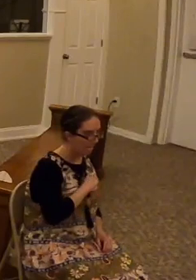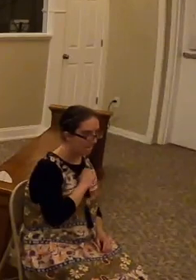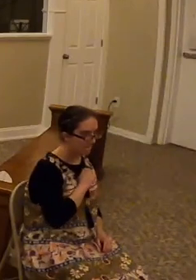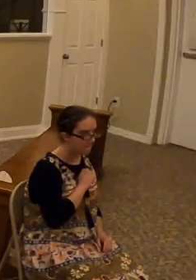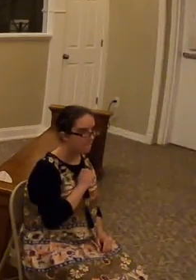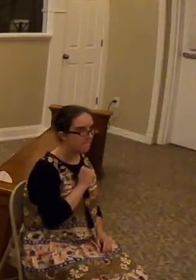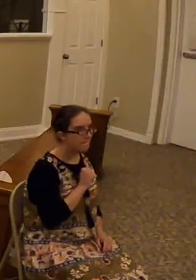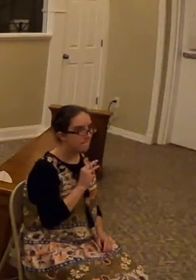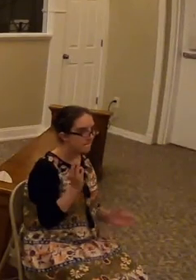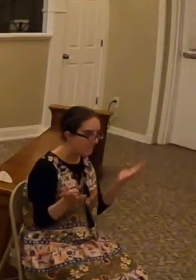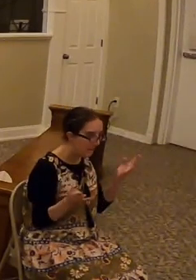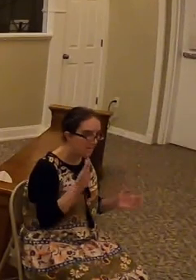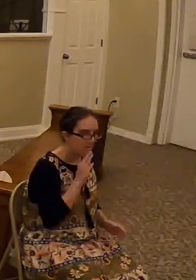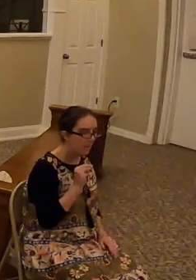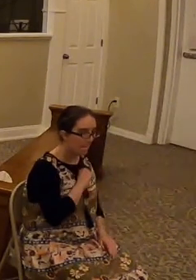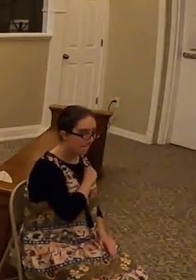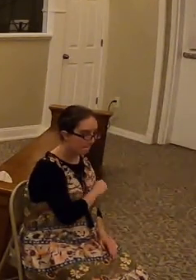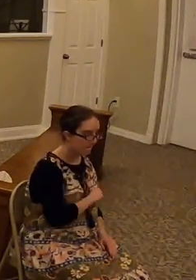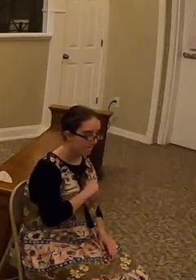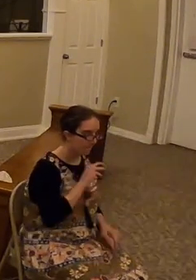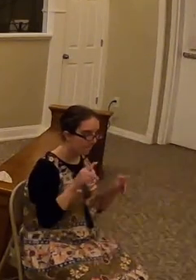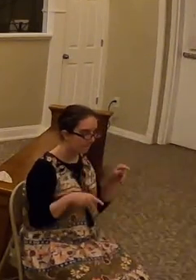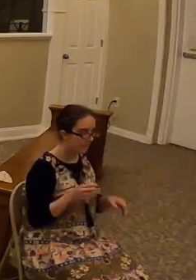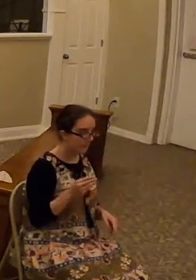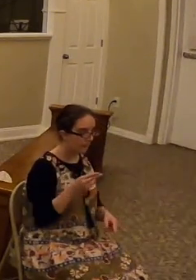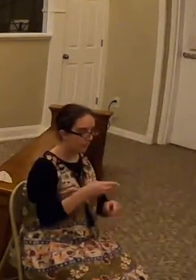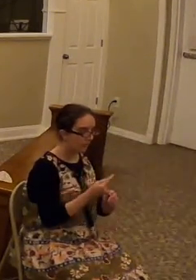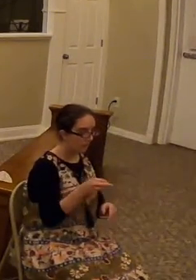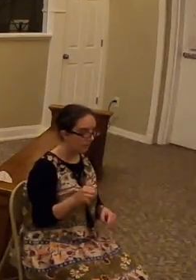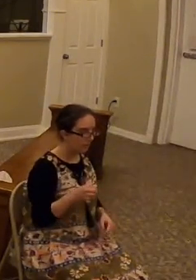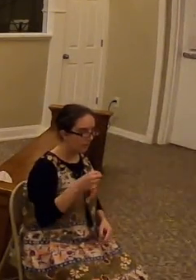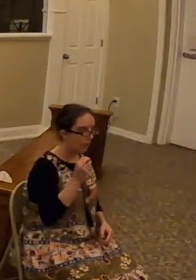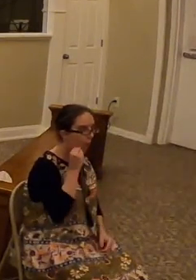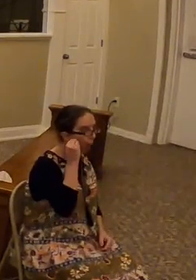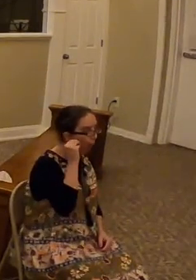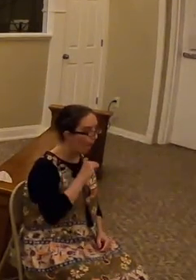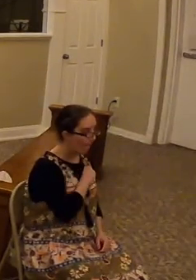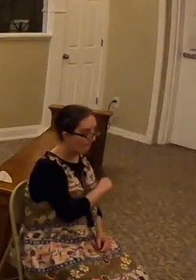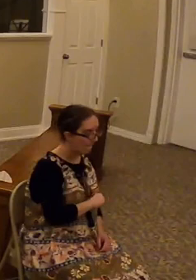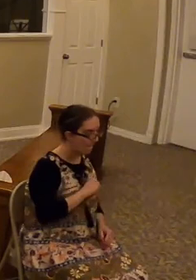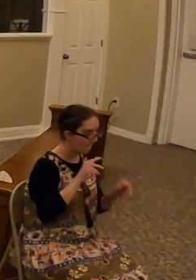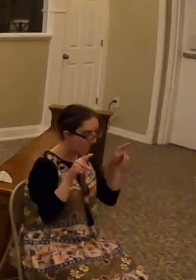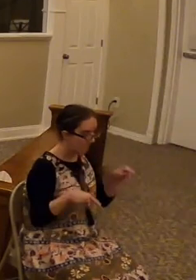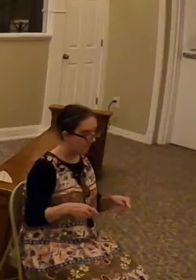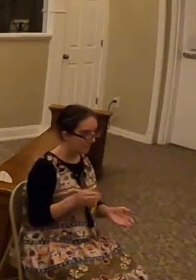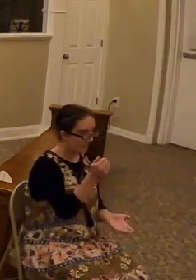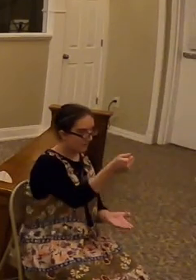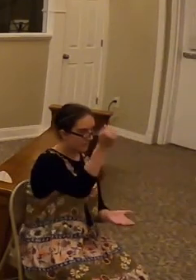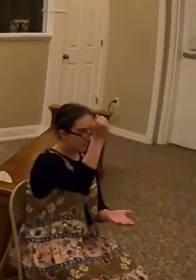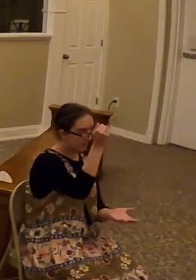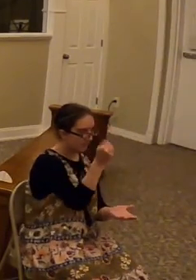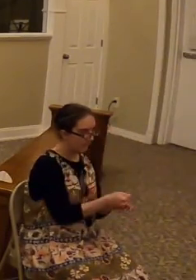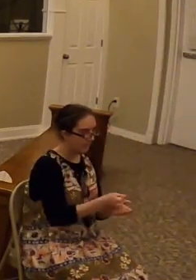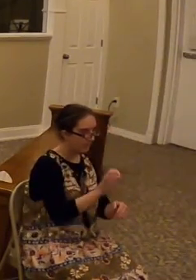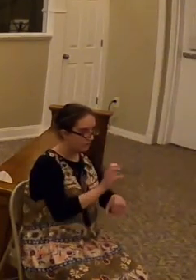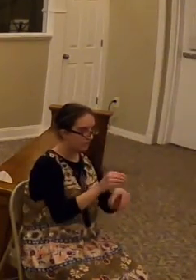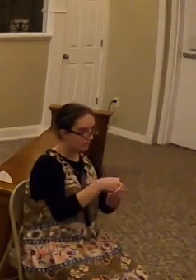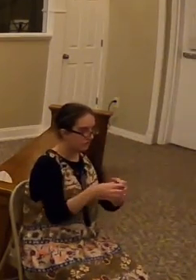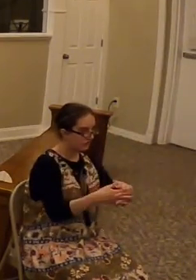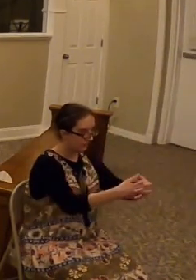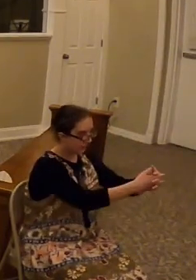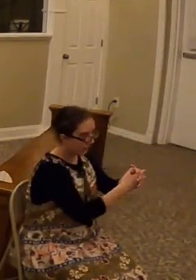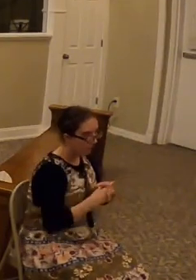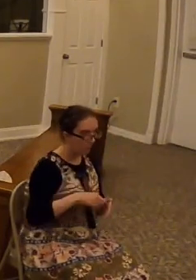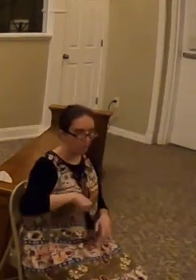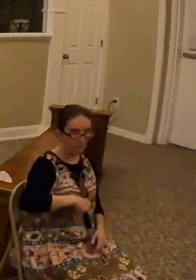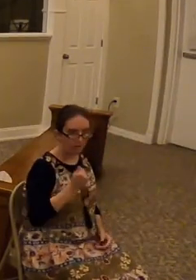may be missionaries. Amen? Sometimes we may call them home missionaries because they establish churches in America or in